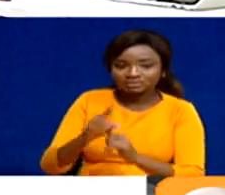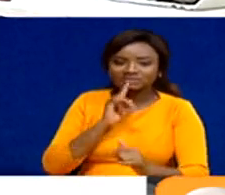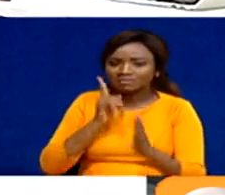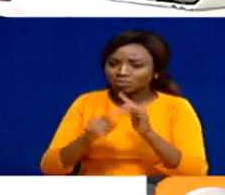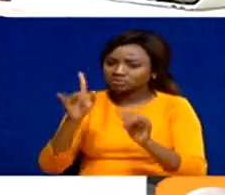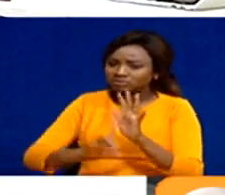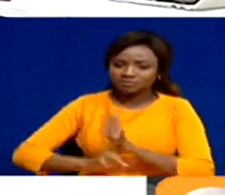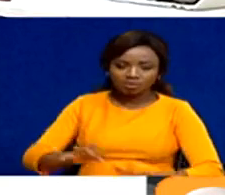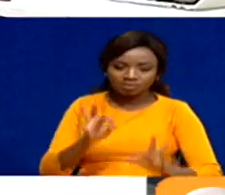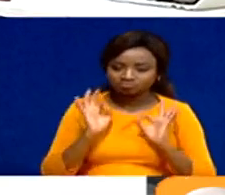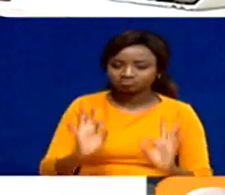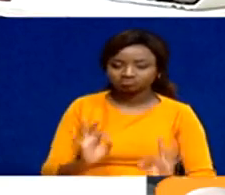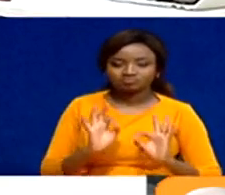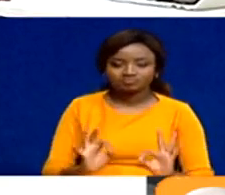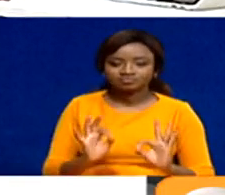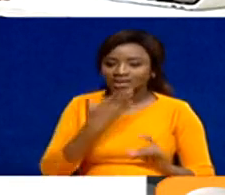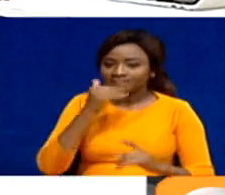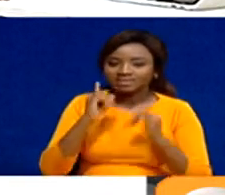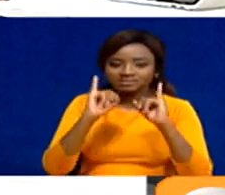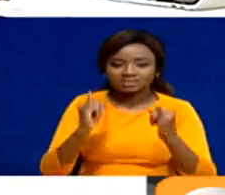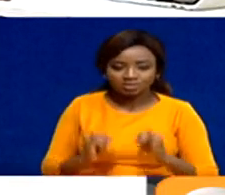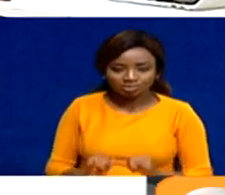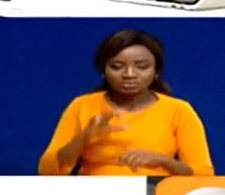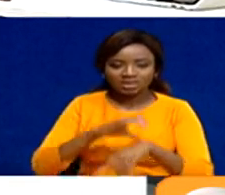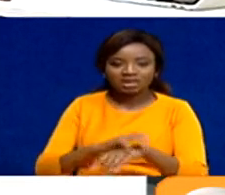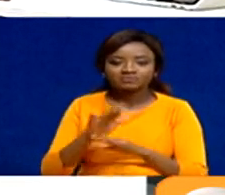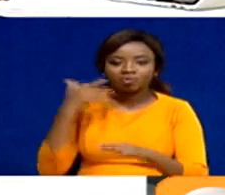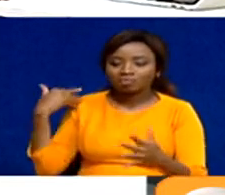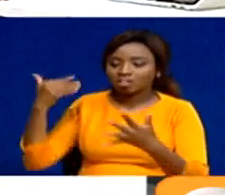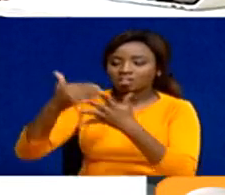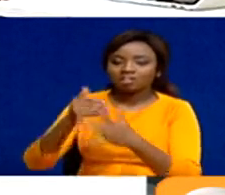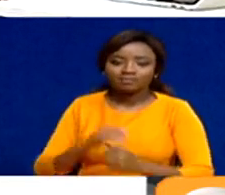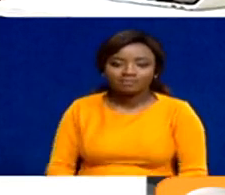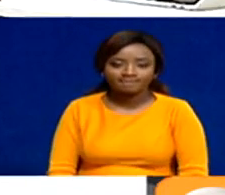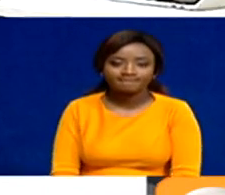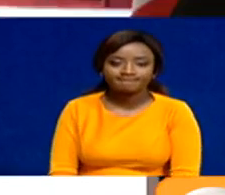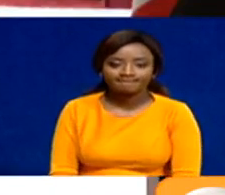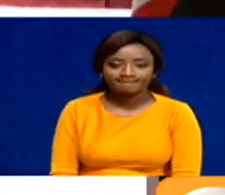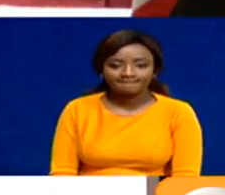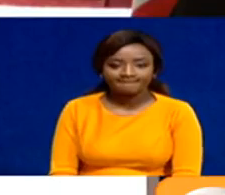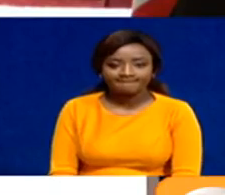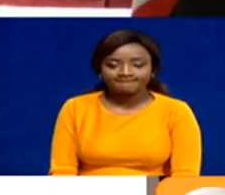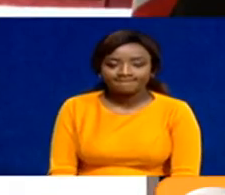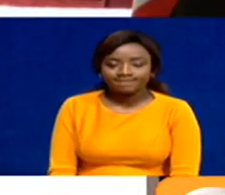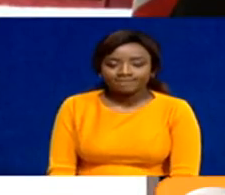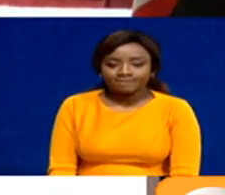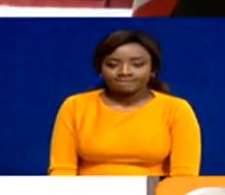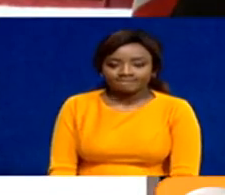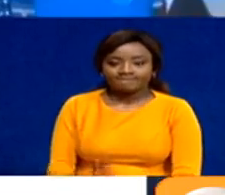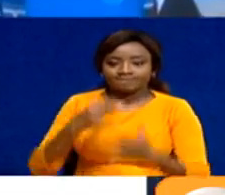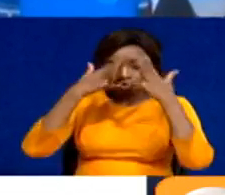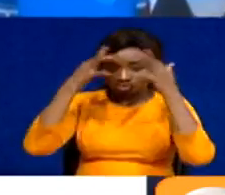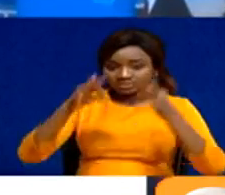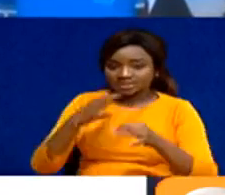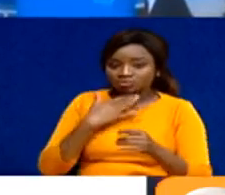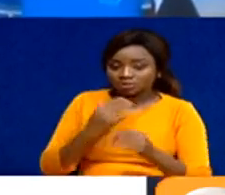the development as the best news since the outbreak of the COVID-19 in the country. The decision to set